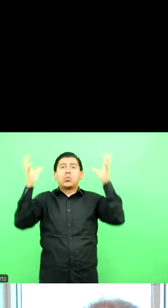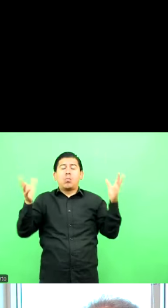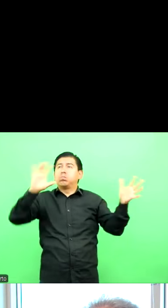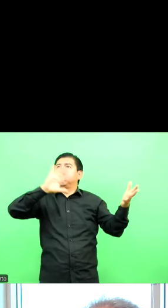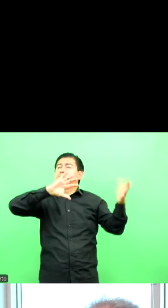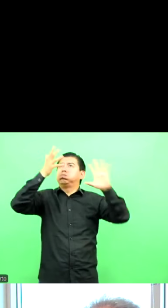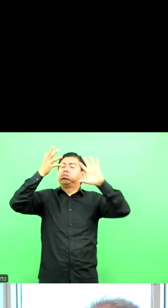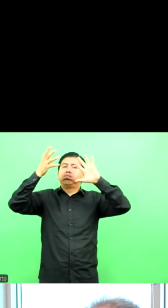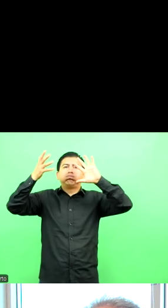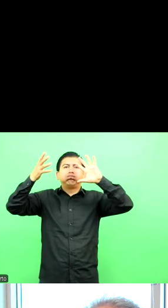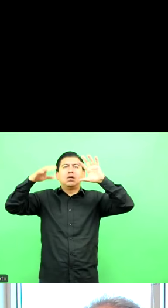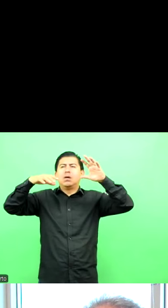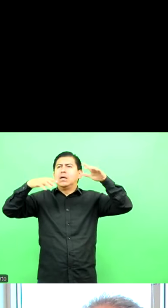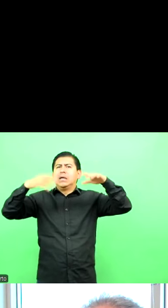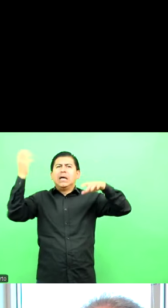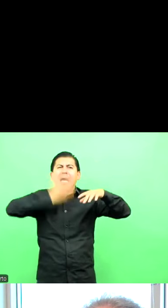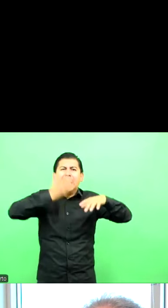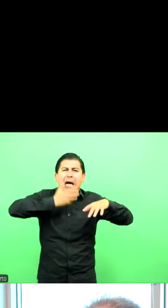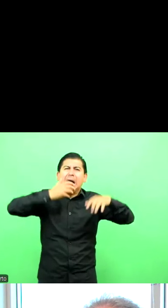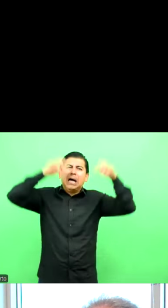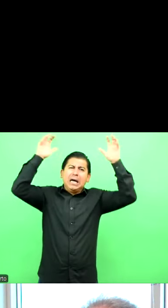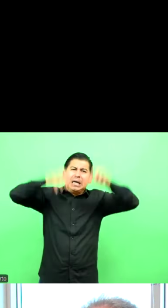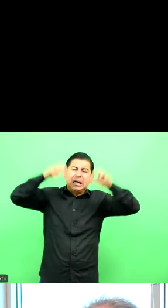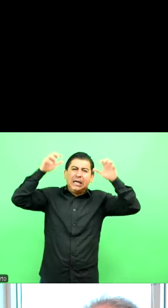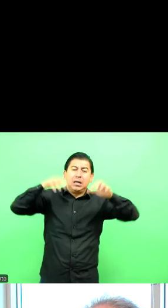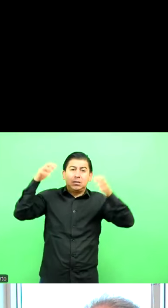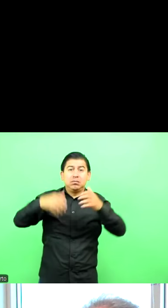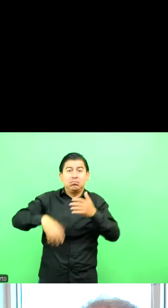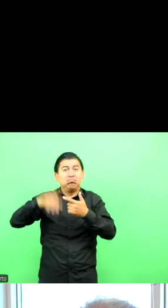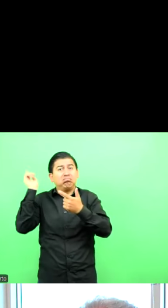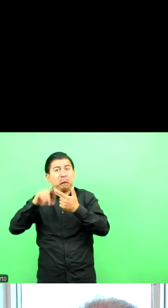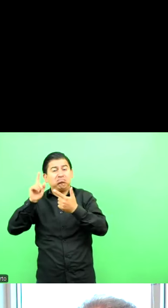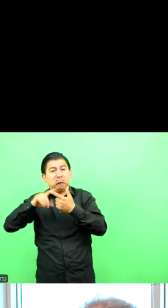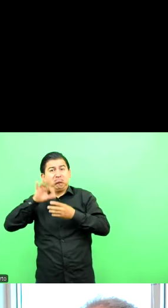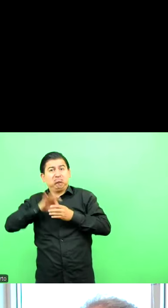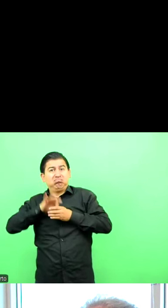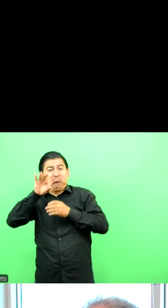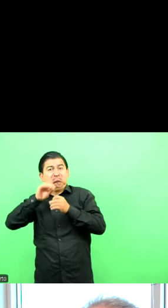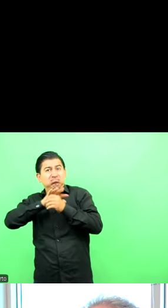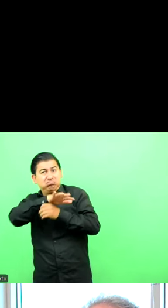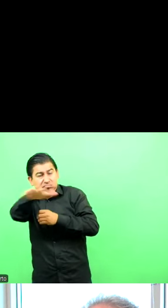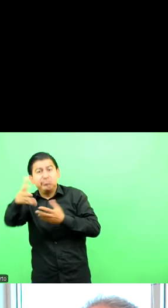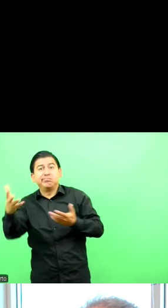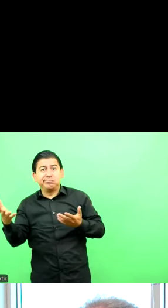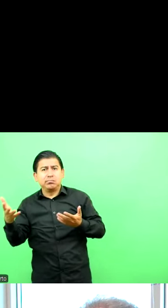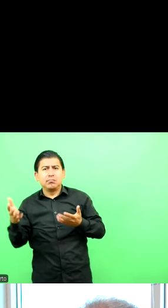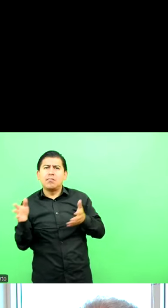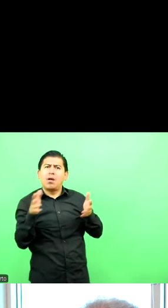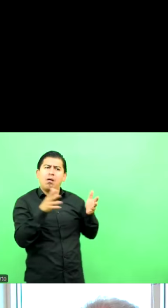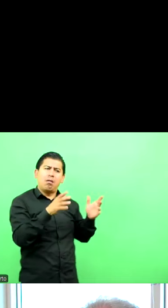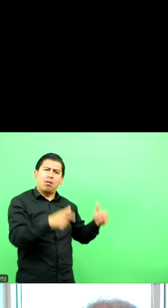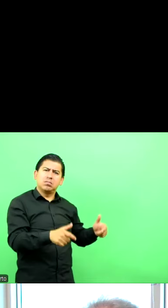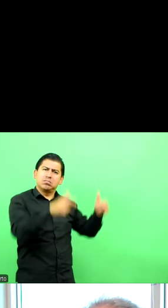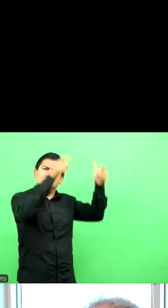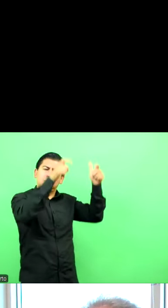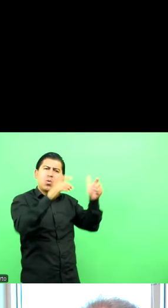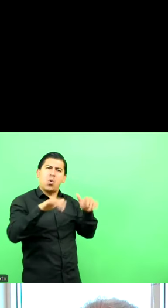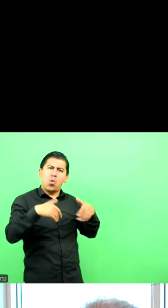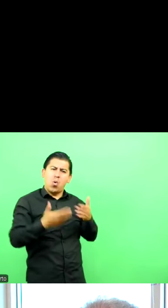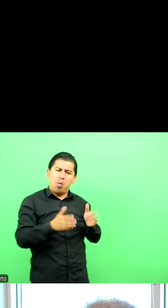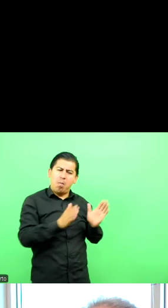hospital manager can be responsive to all hazards, because we say it is all-hazard approach. And